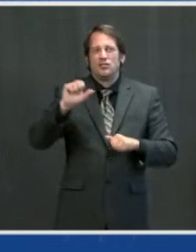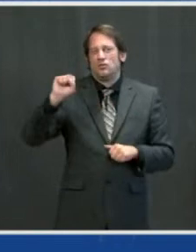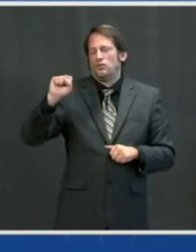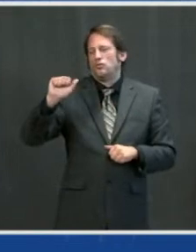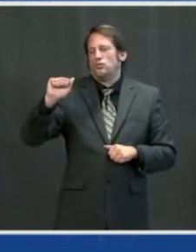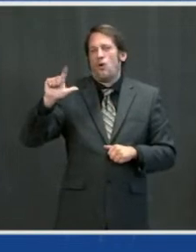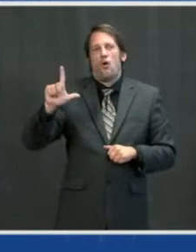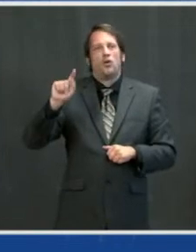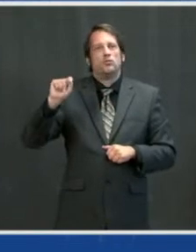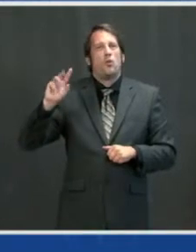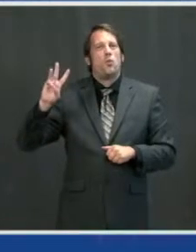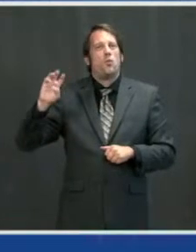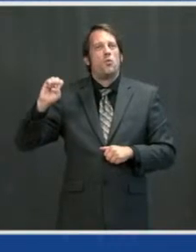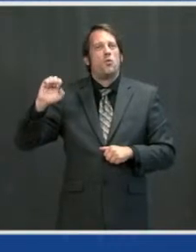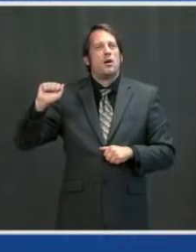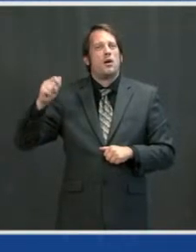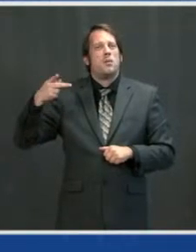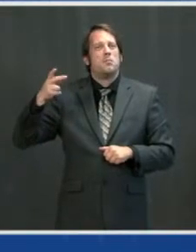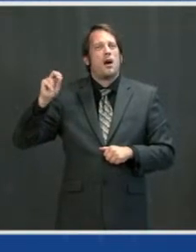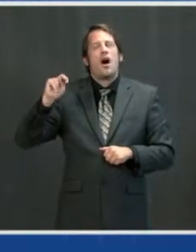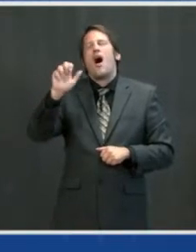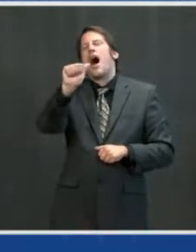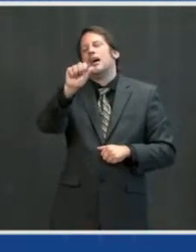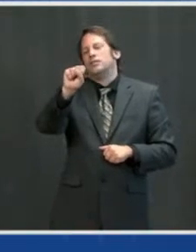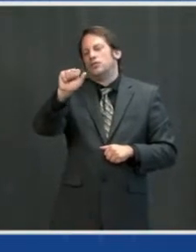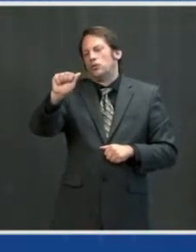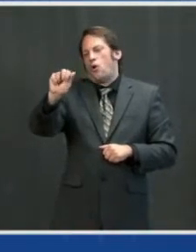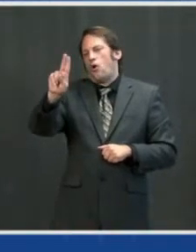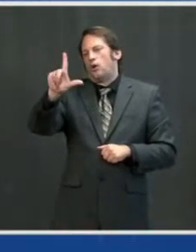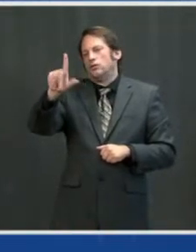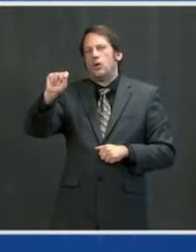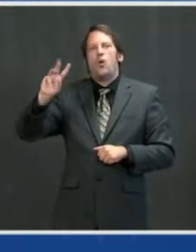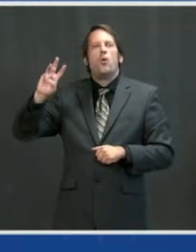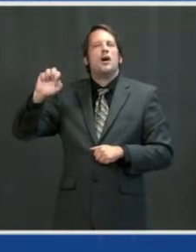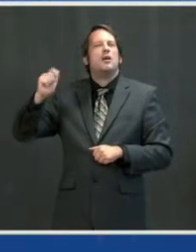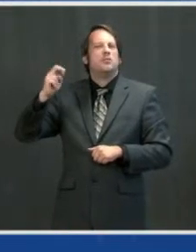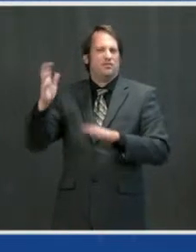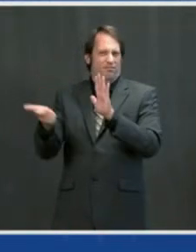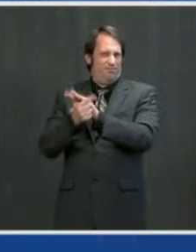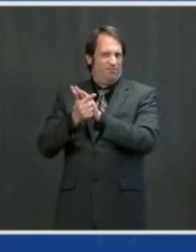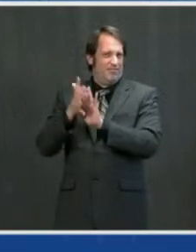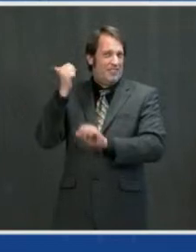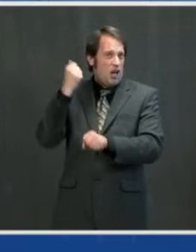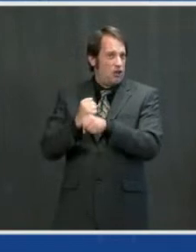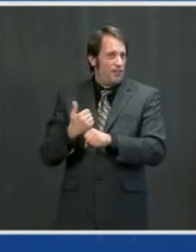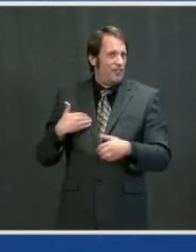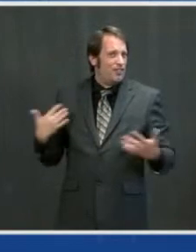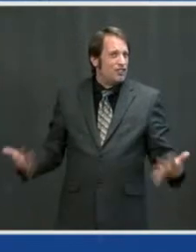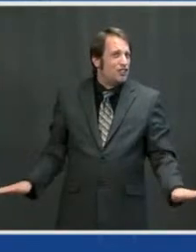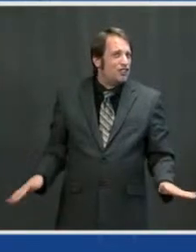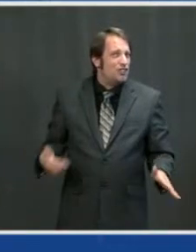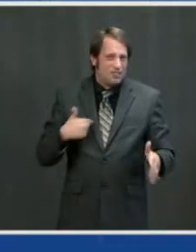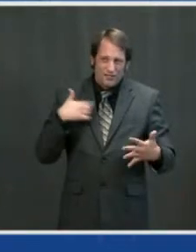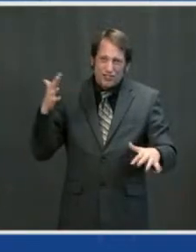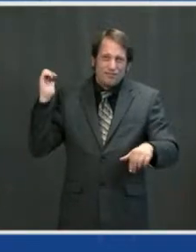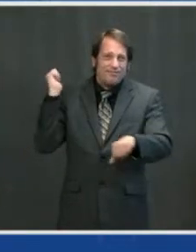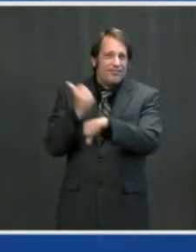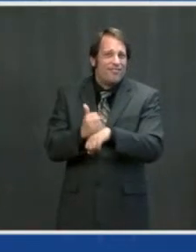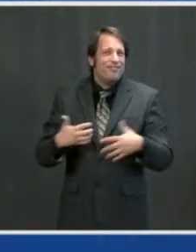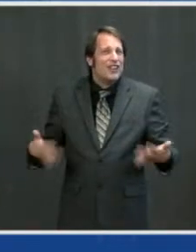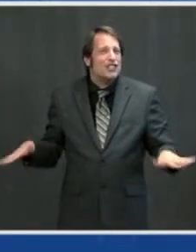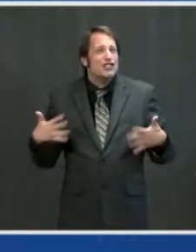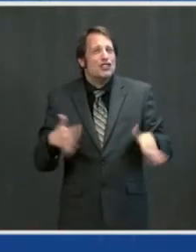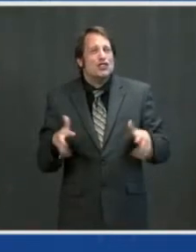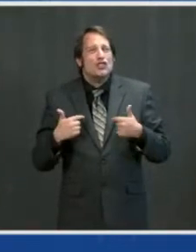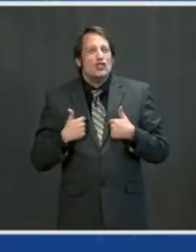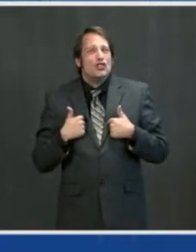10-year ban on assault weapons and clips of more than 10 bullets. Immediately upon us becoming in office, having an